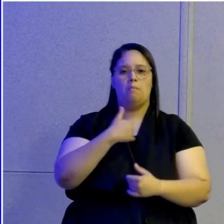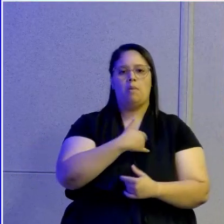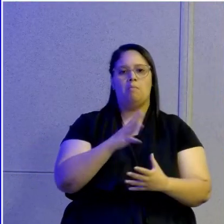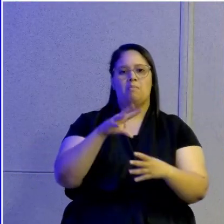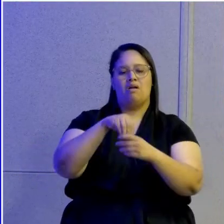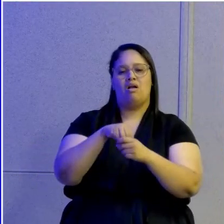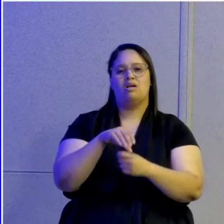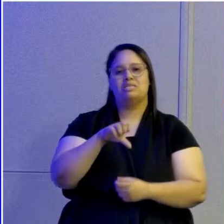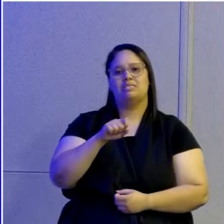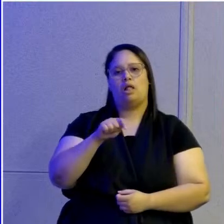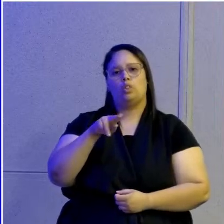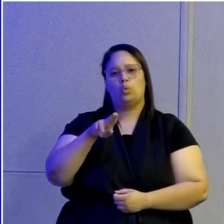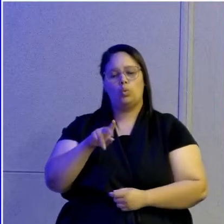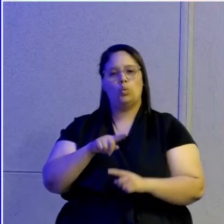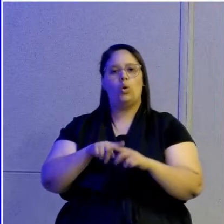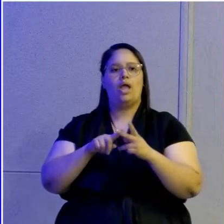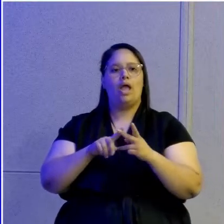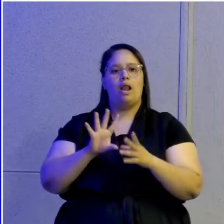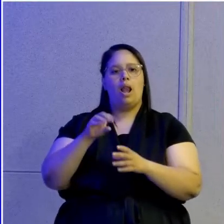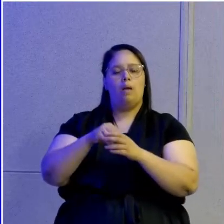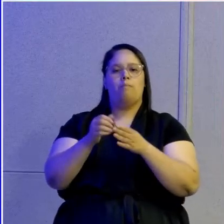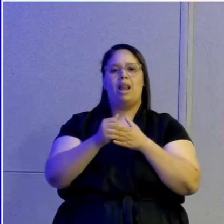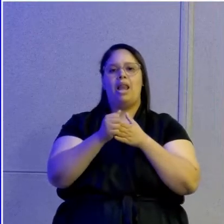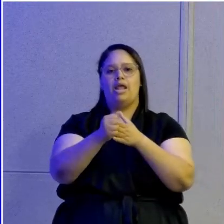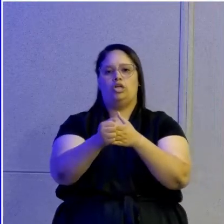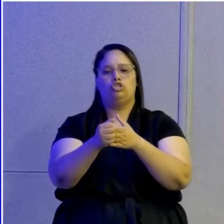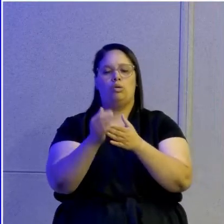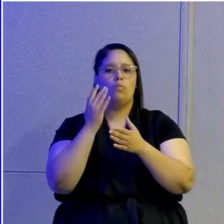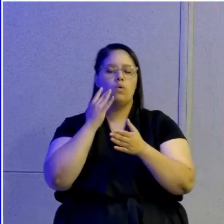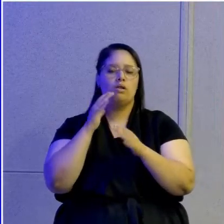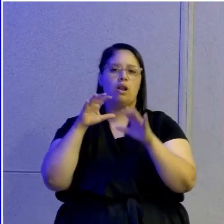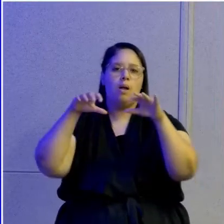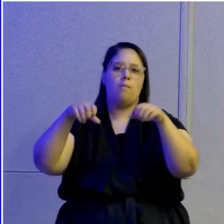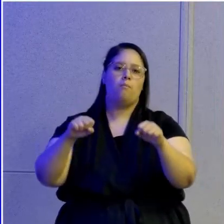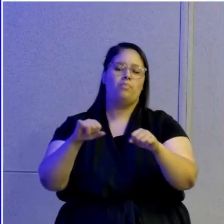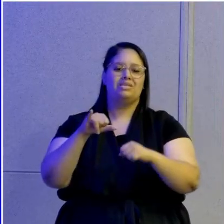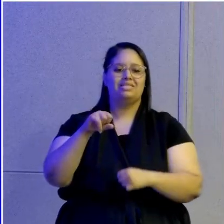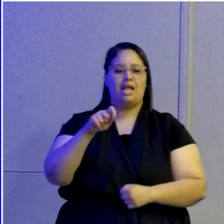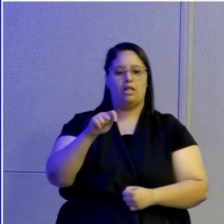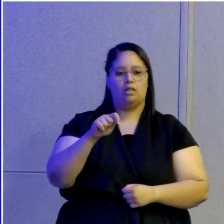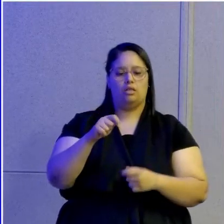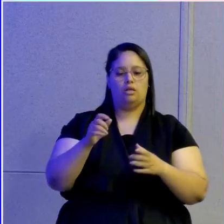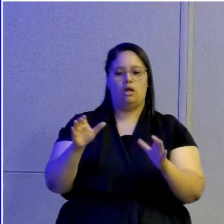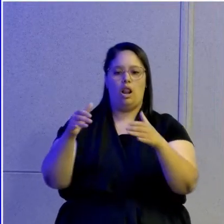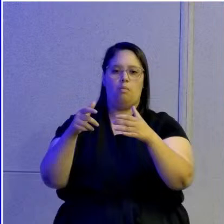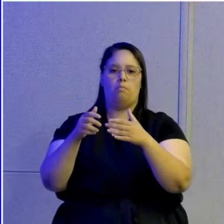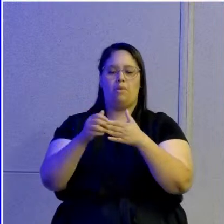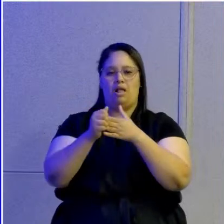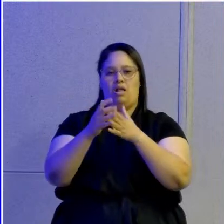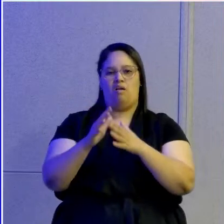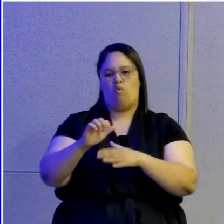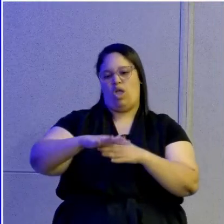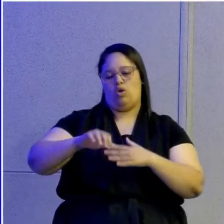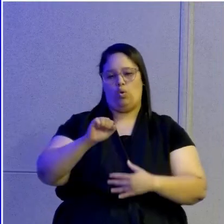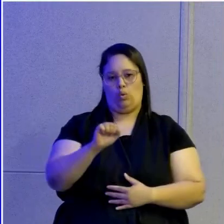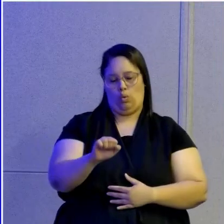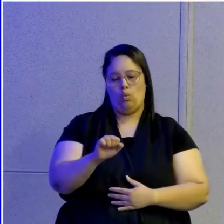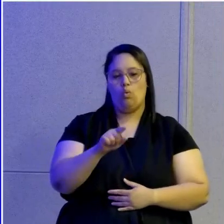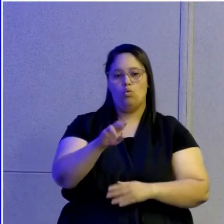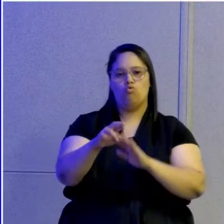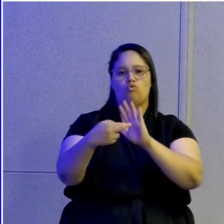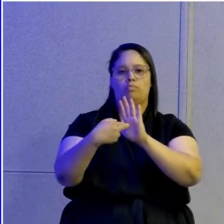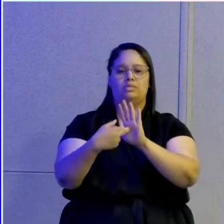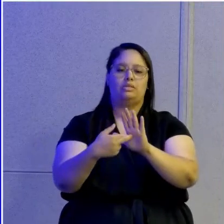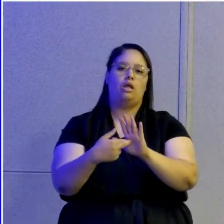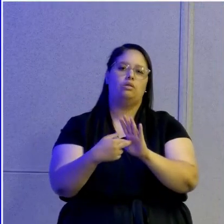of SATU and ascended into leadership as the site steward for that area. And she